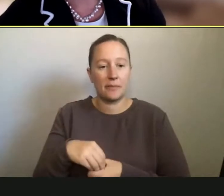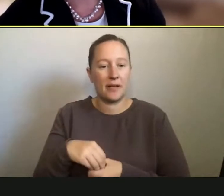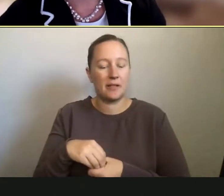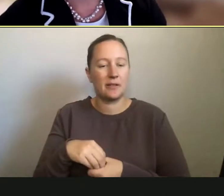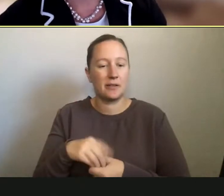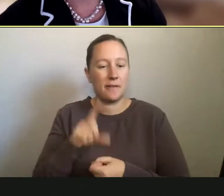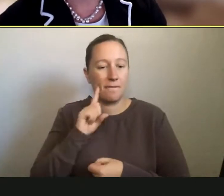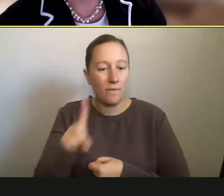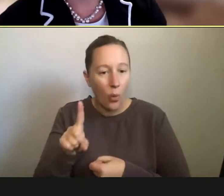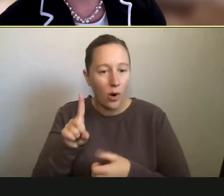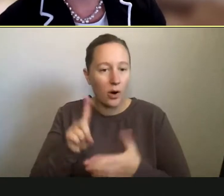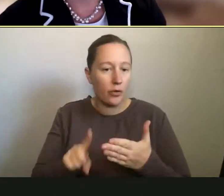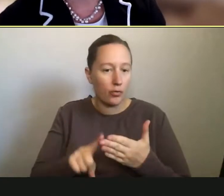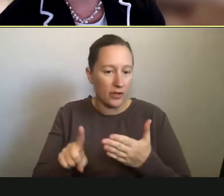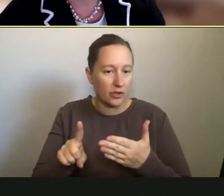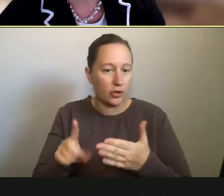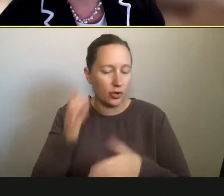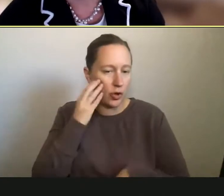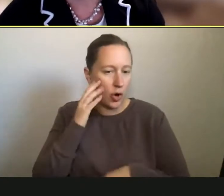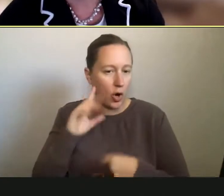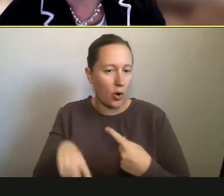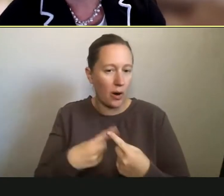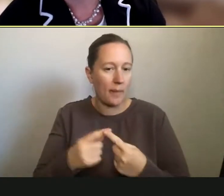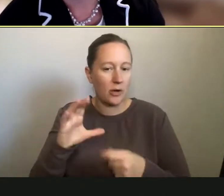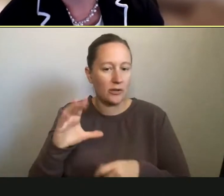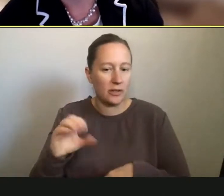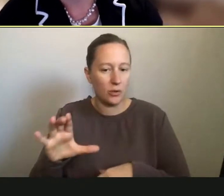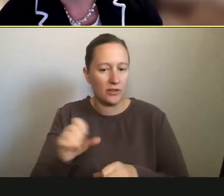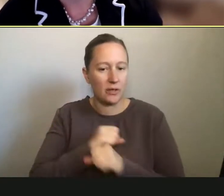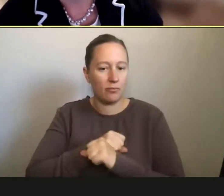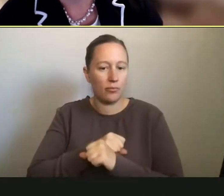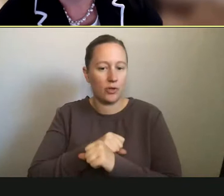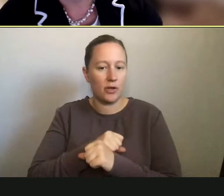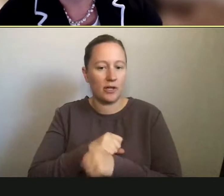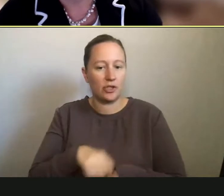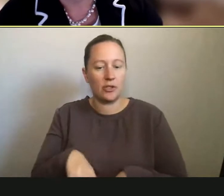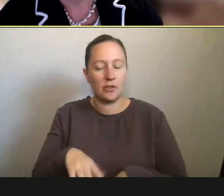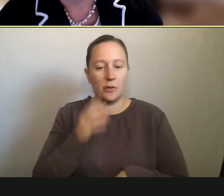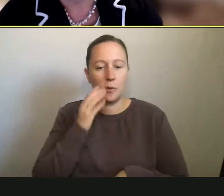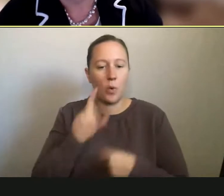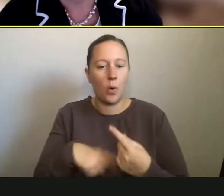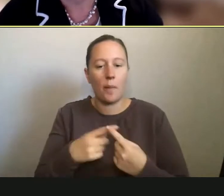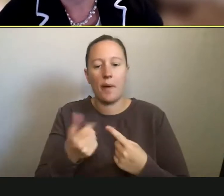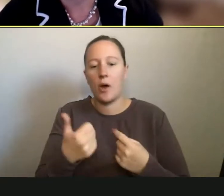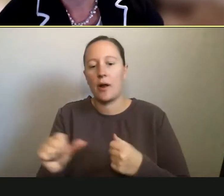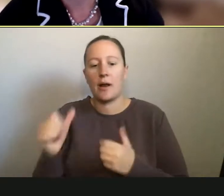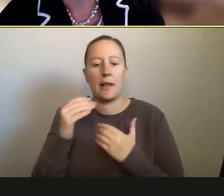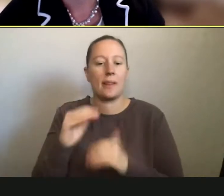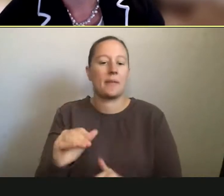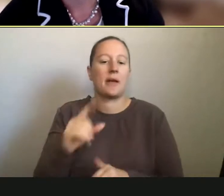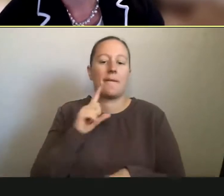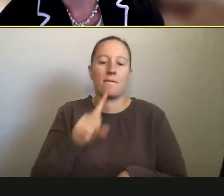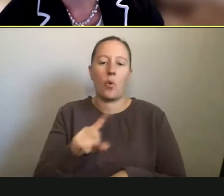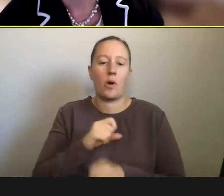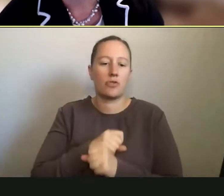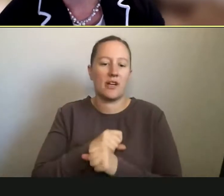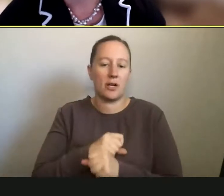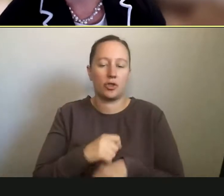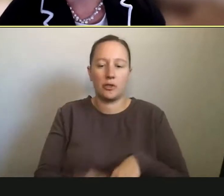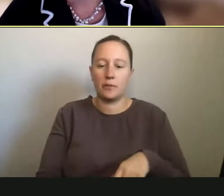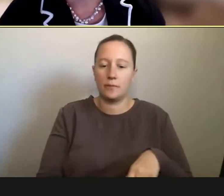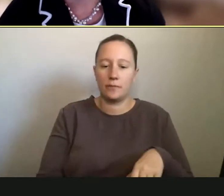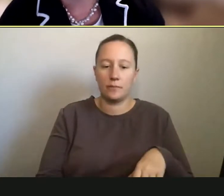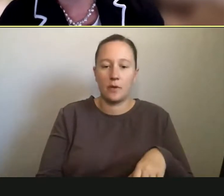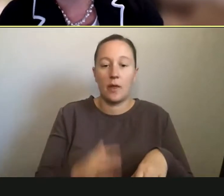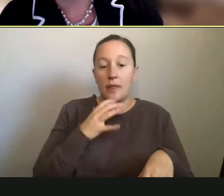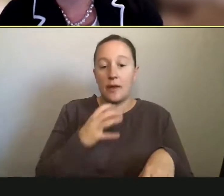research know about the COC protections and know about any limitations to those protections. So the